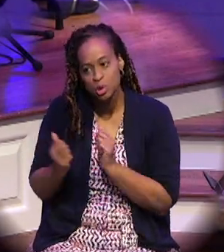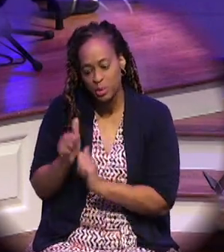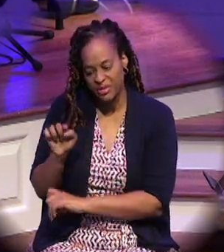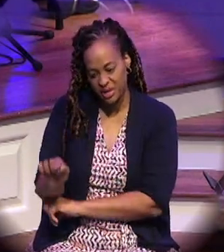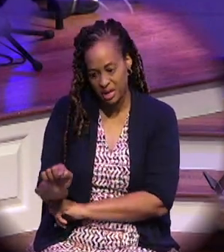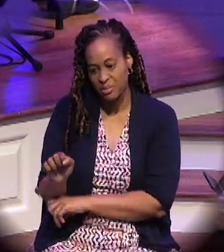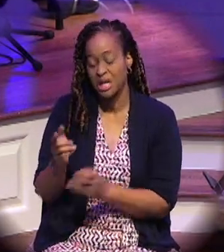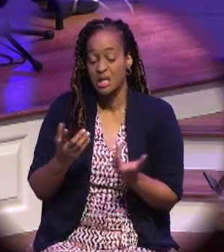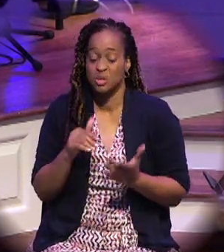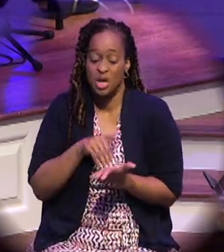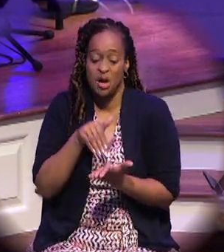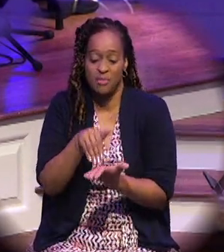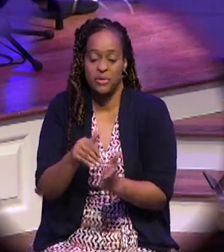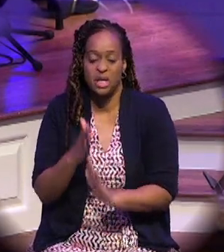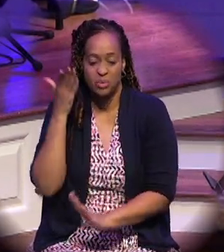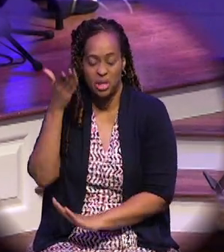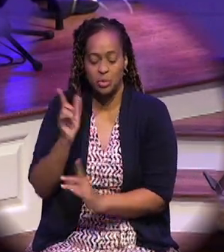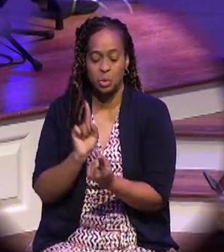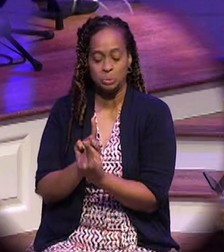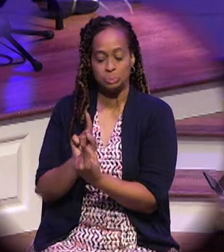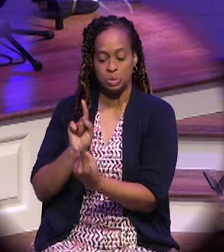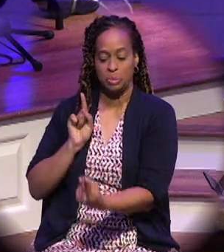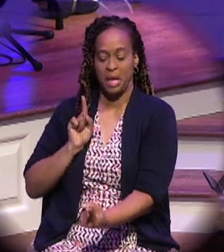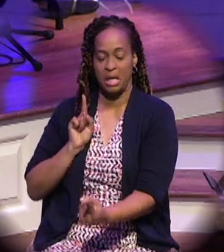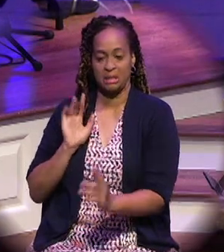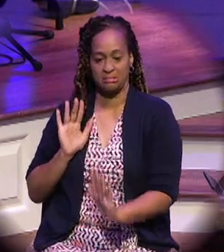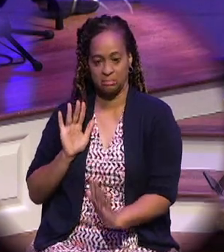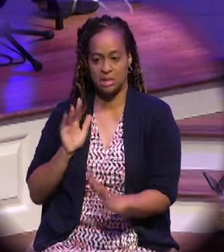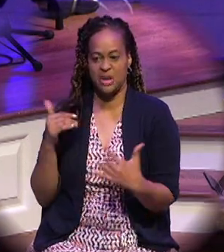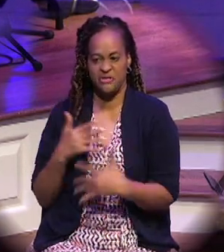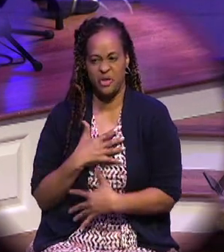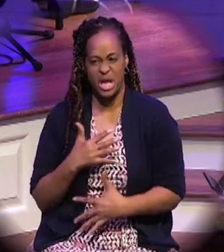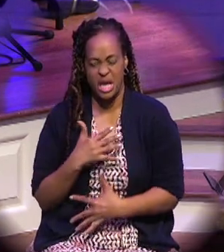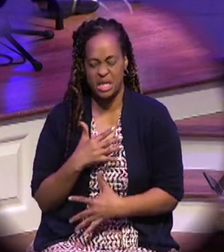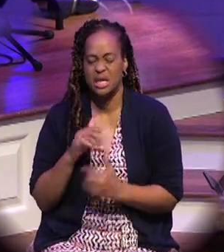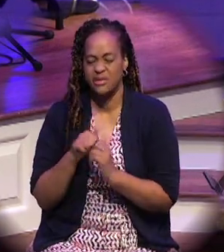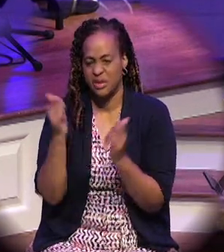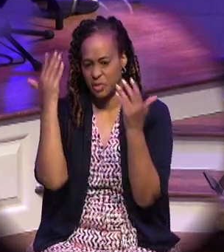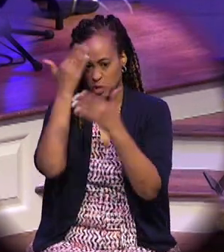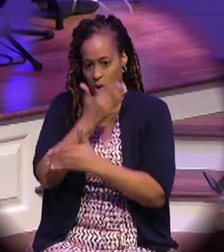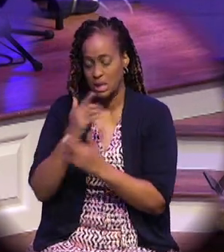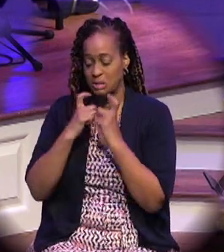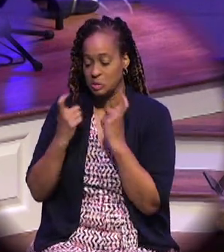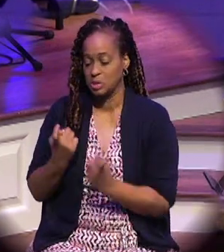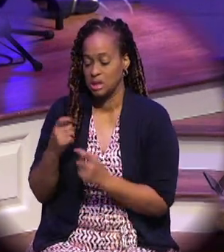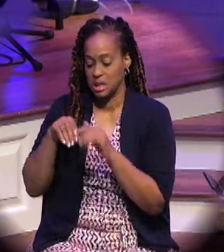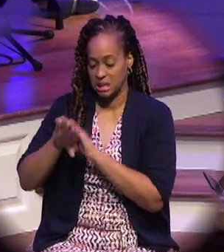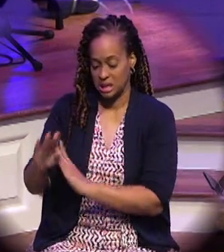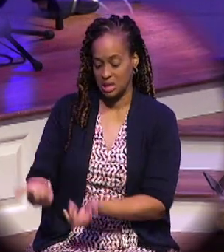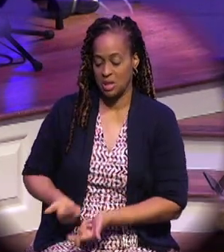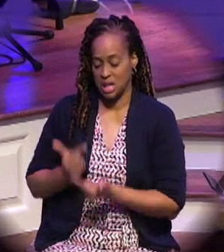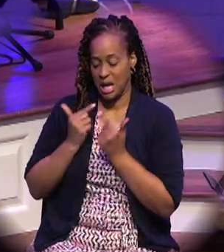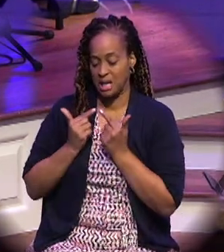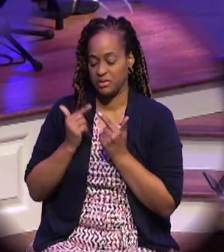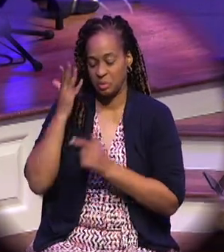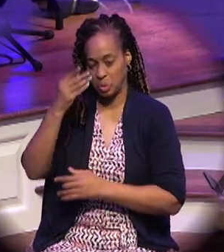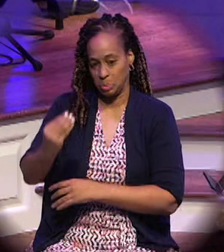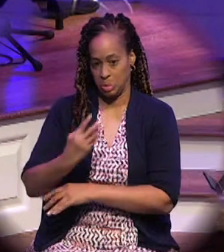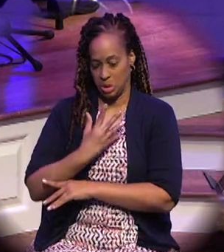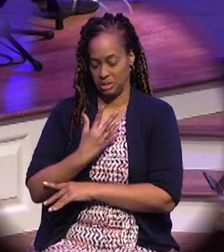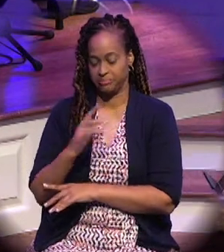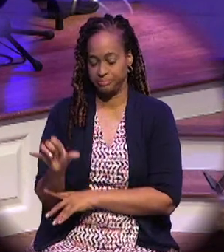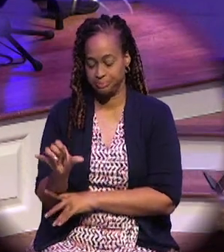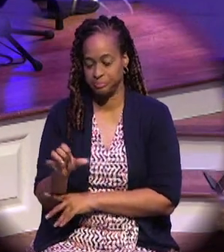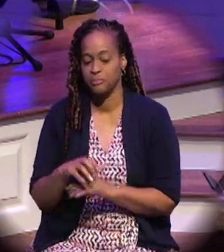of that, we often will pull back, afraid somehow of the darkness that has enveloped their lives. I remember attending